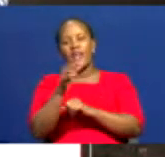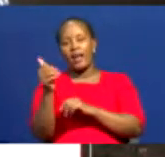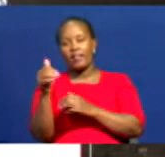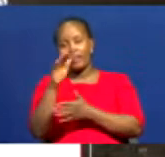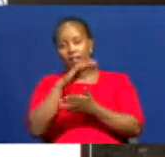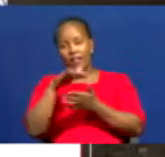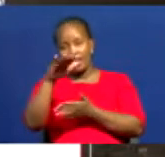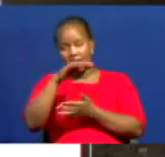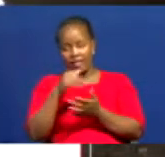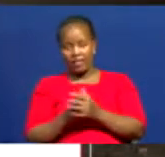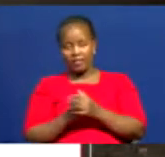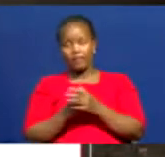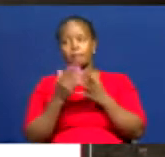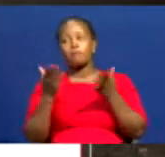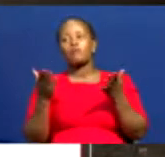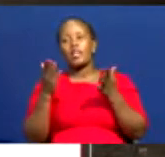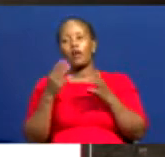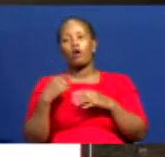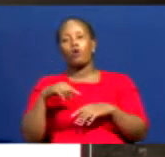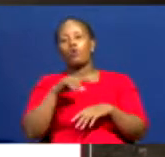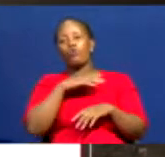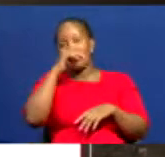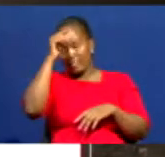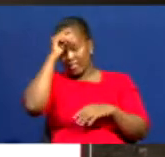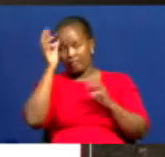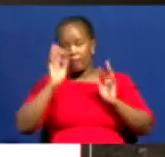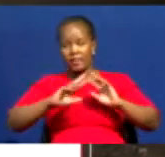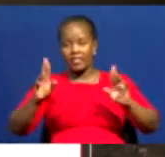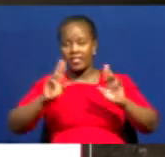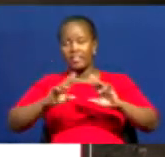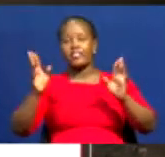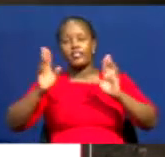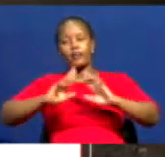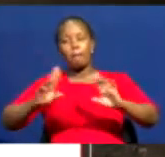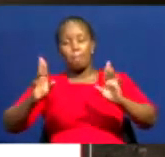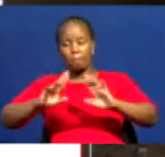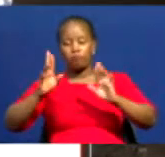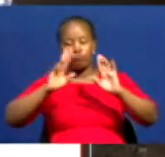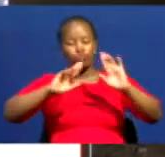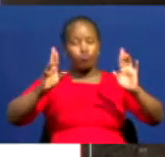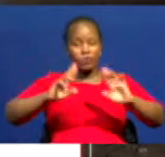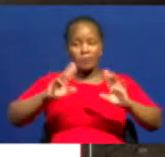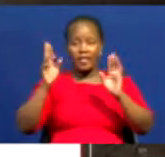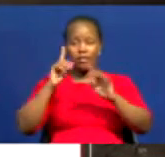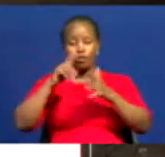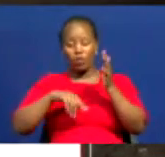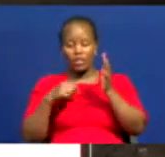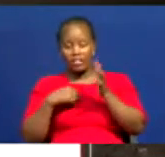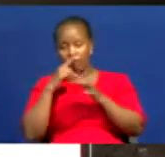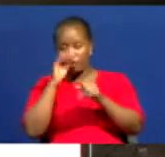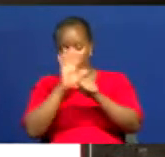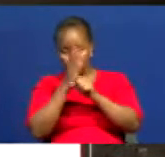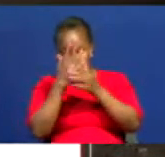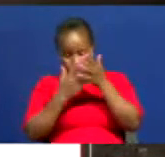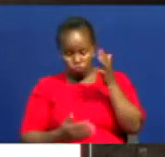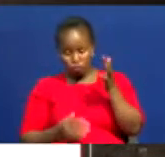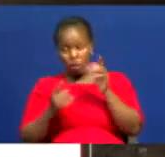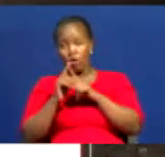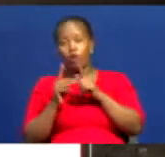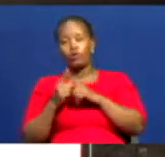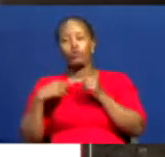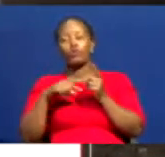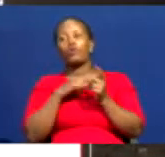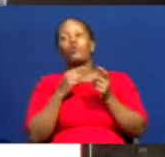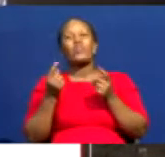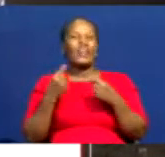I think as the government is preparing to do what it has promised, we are also advancing to